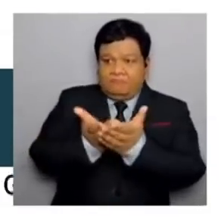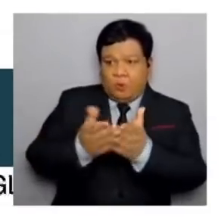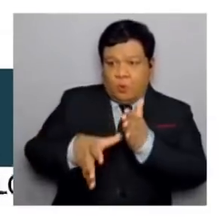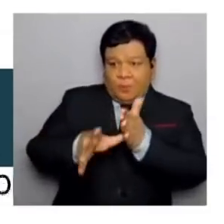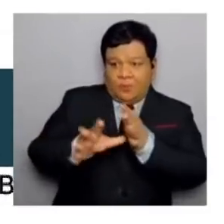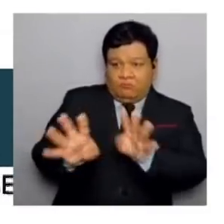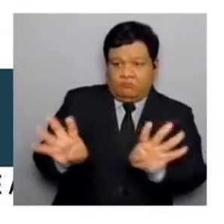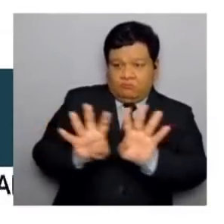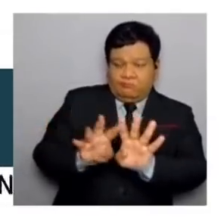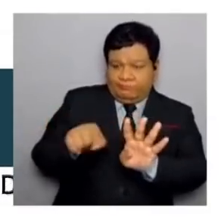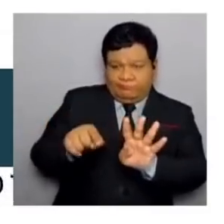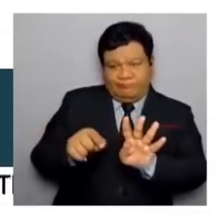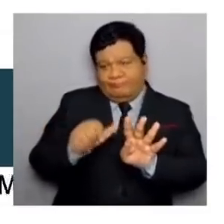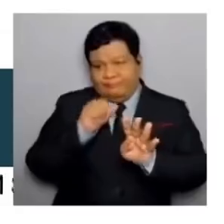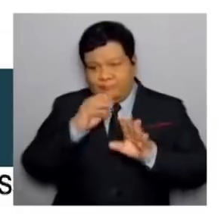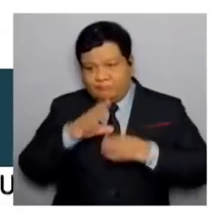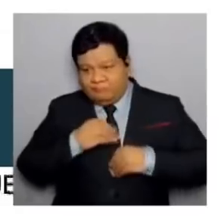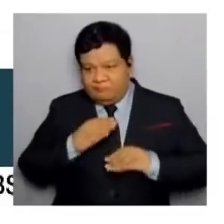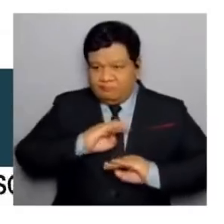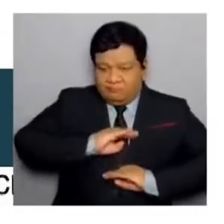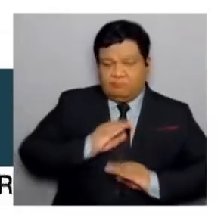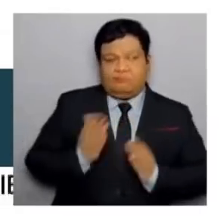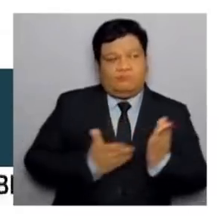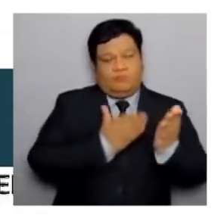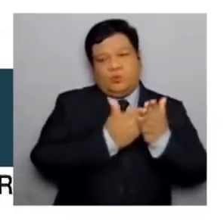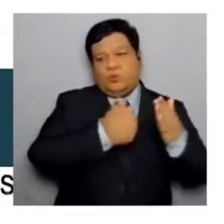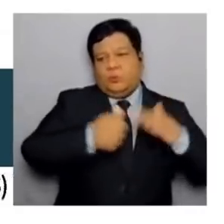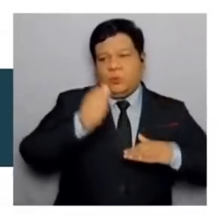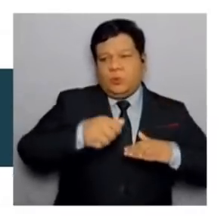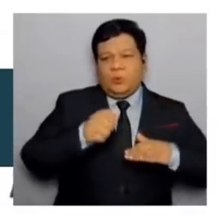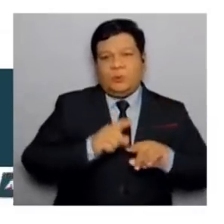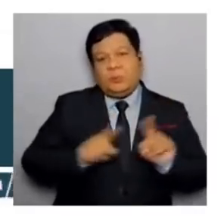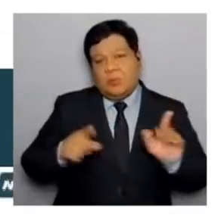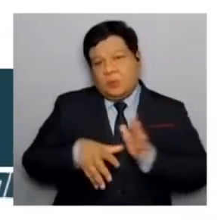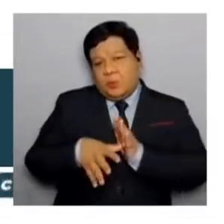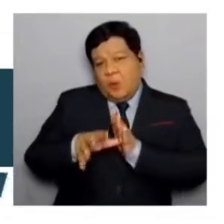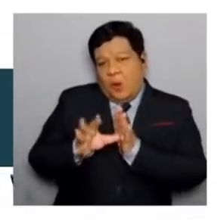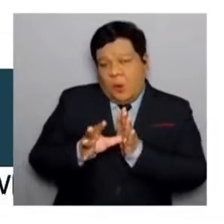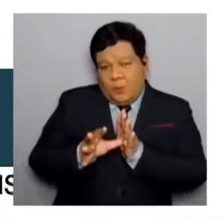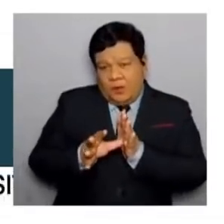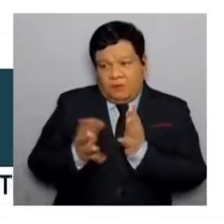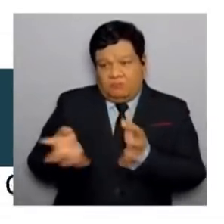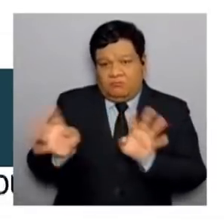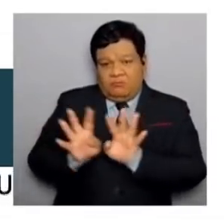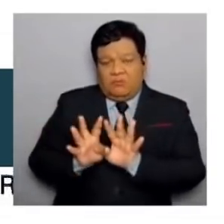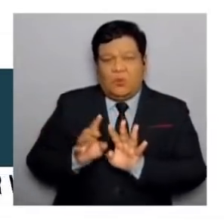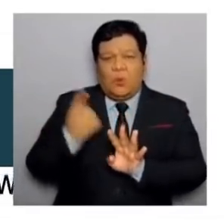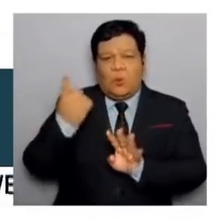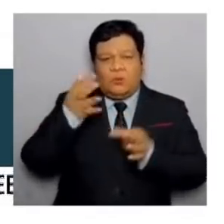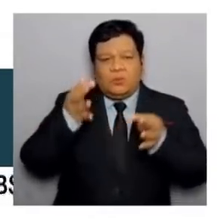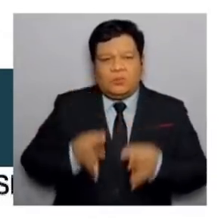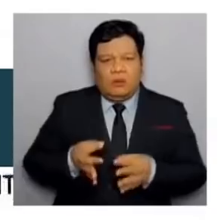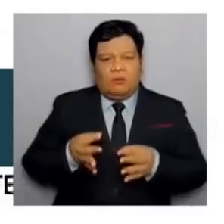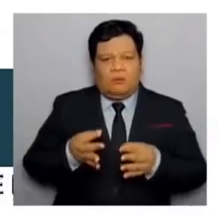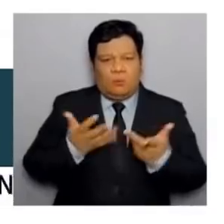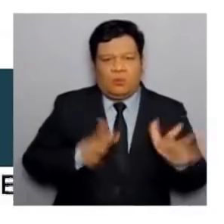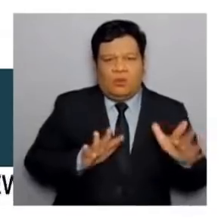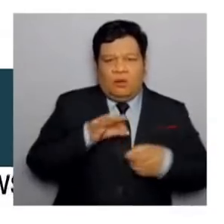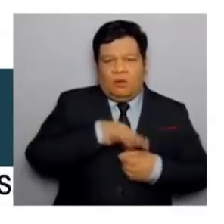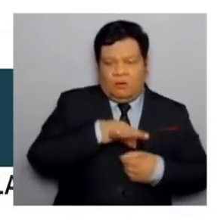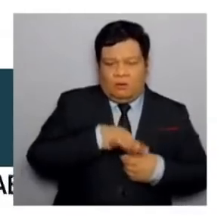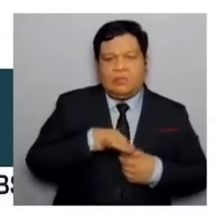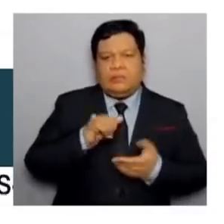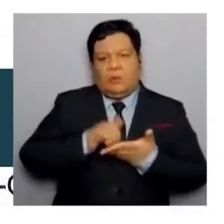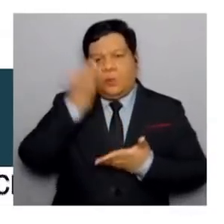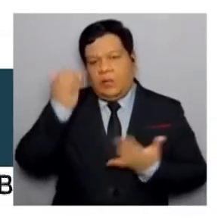Court. And unfortunately, the COMELEC en banc only decided after the elections. So kaya po ngayon lang natin ito nakikita